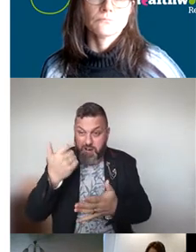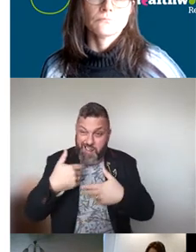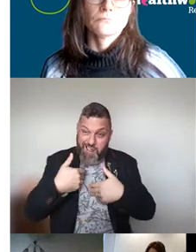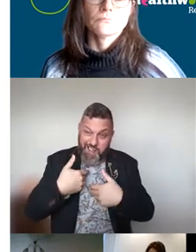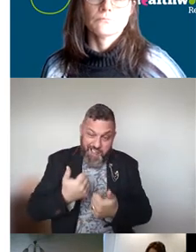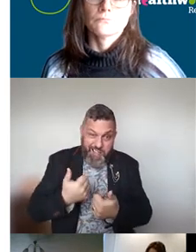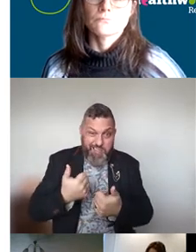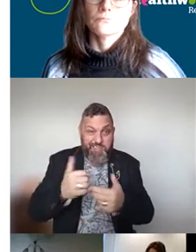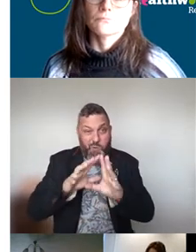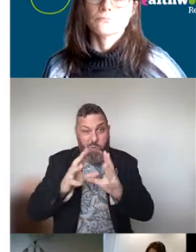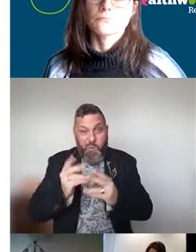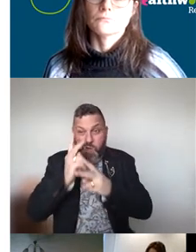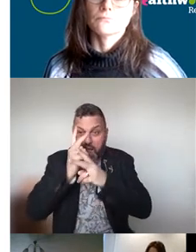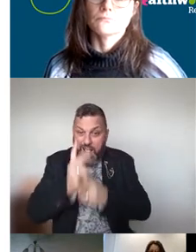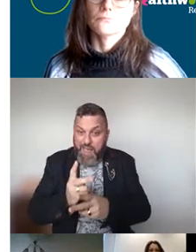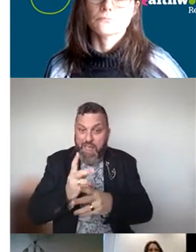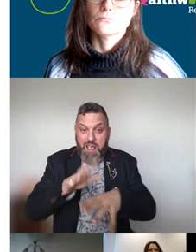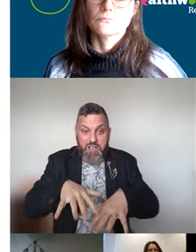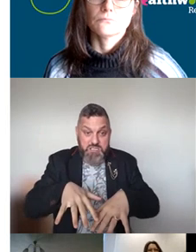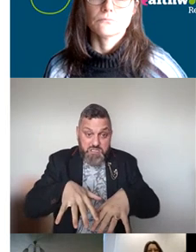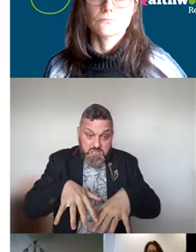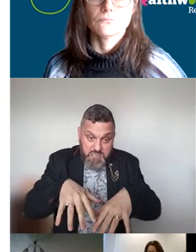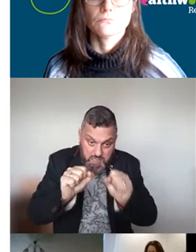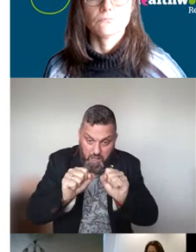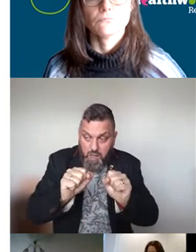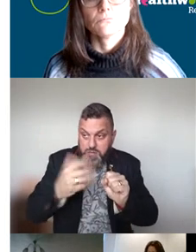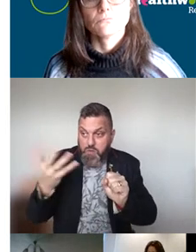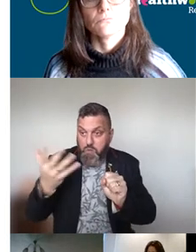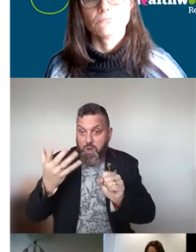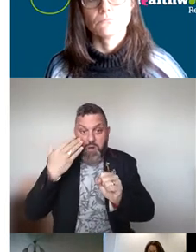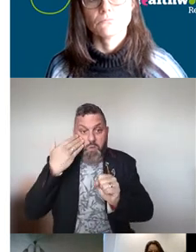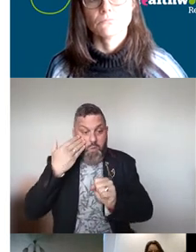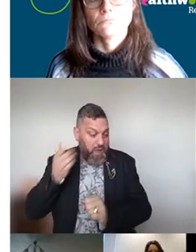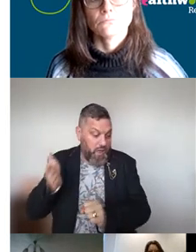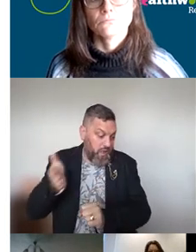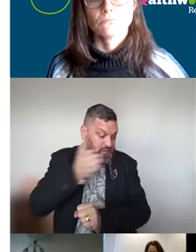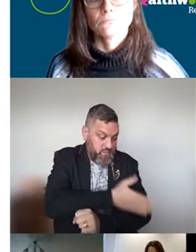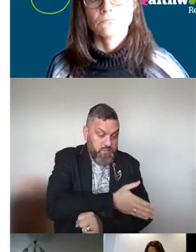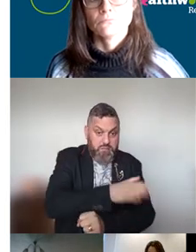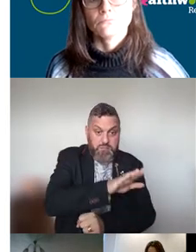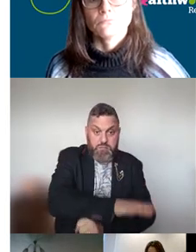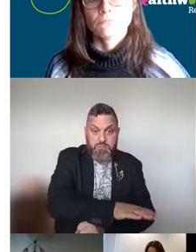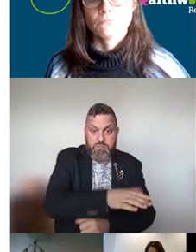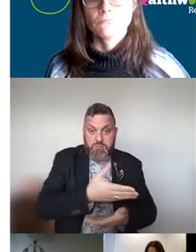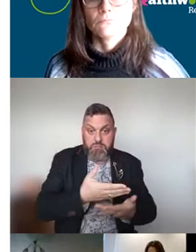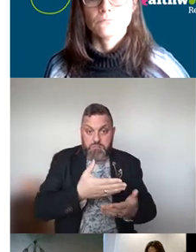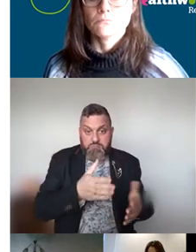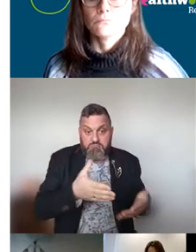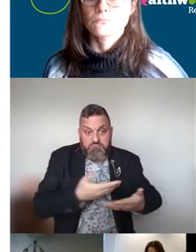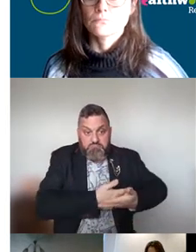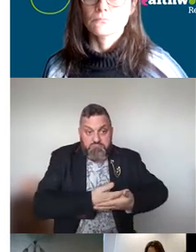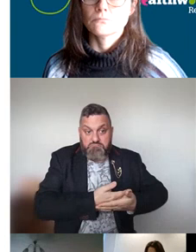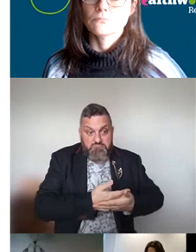and care as we grow as children into adults, that foundation is